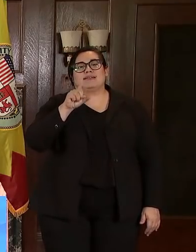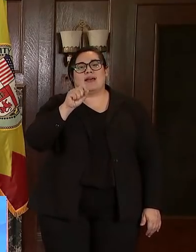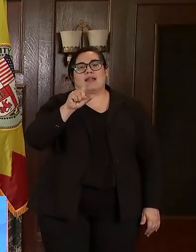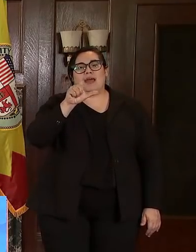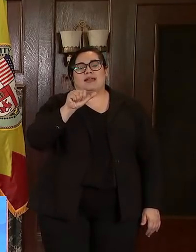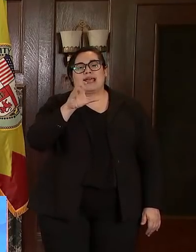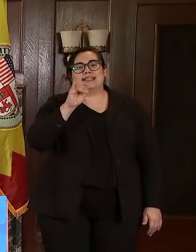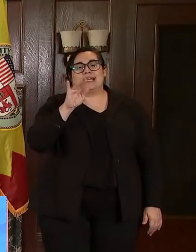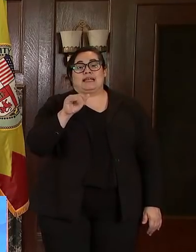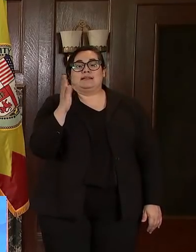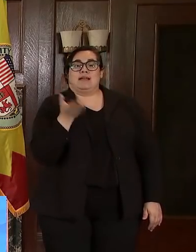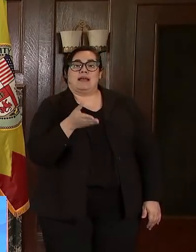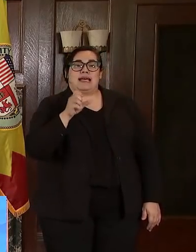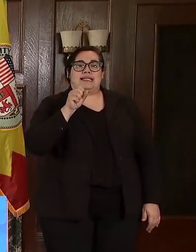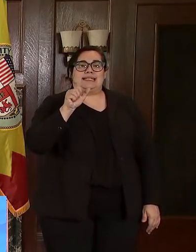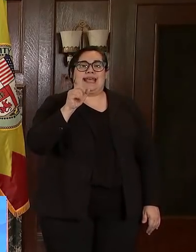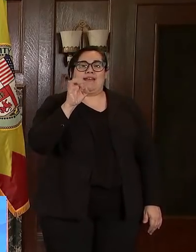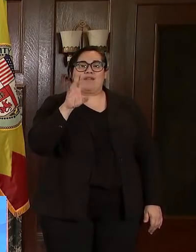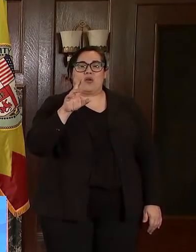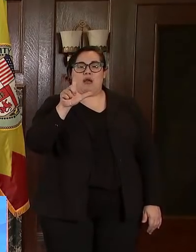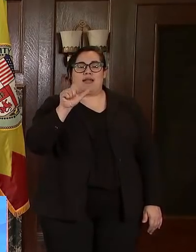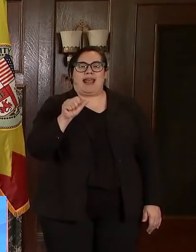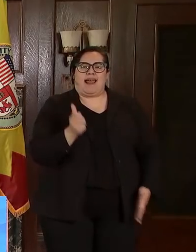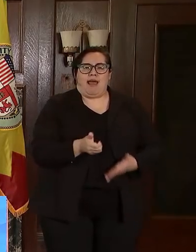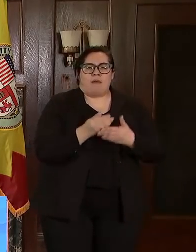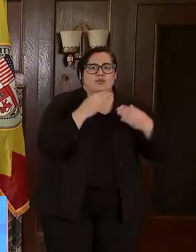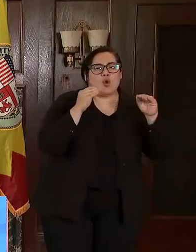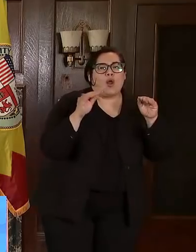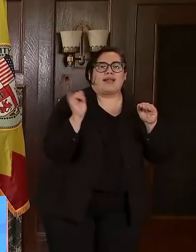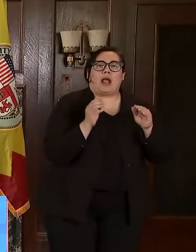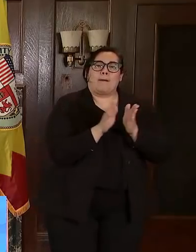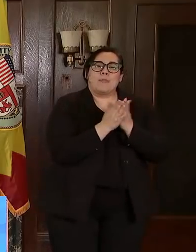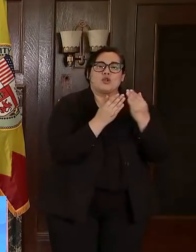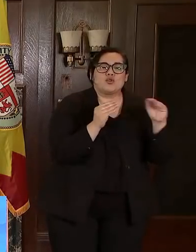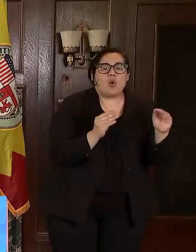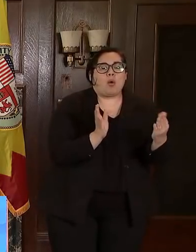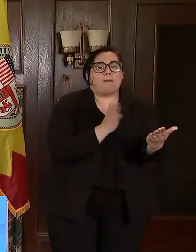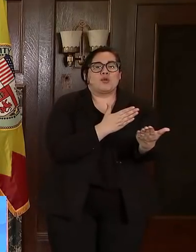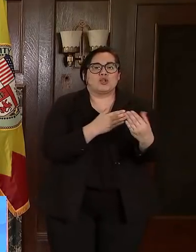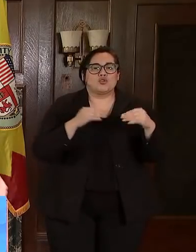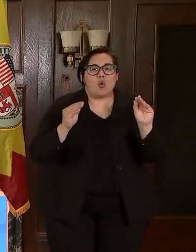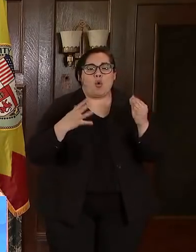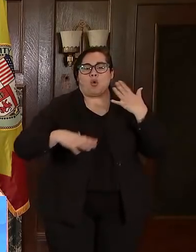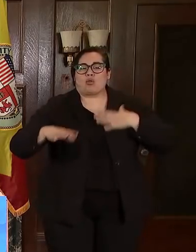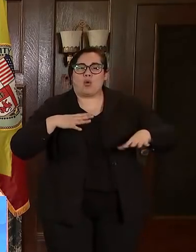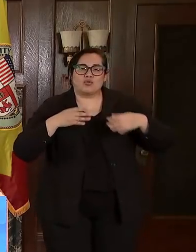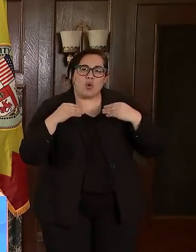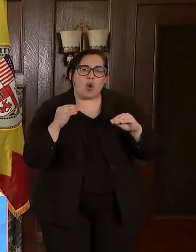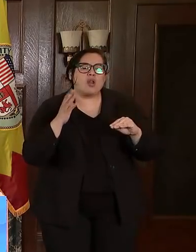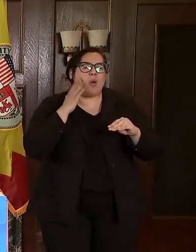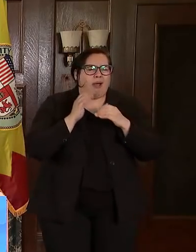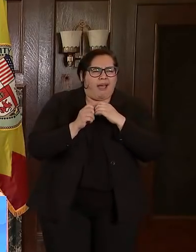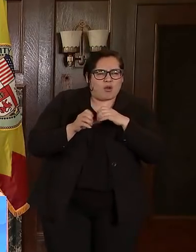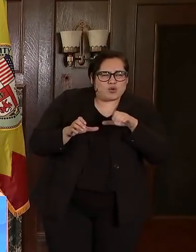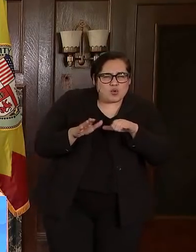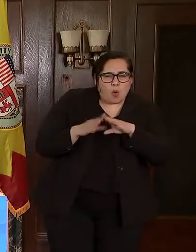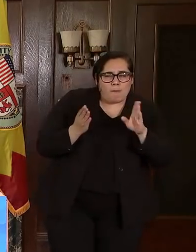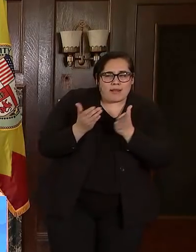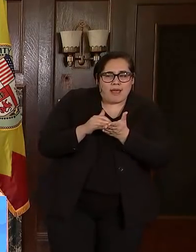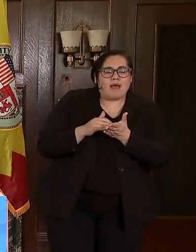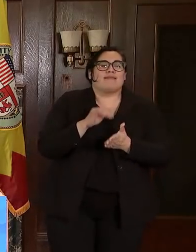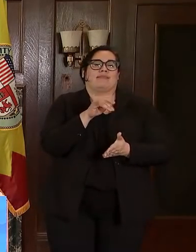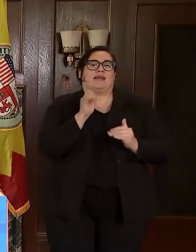coronavirus.lacity.org/saferLA, to help those retailers, for instance, that are a bookstore or music store or clothing store know how to do this and how to do this